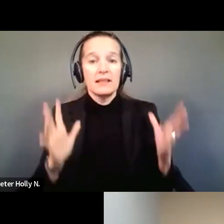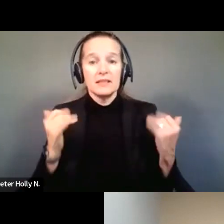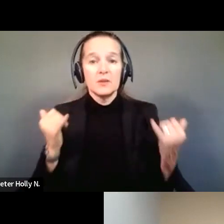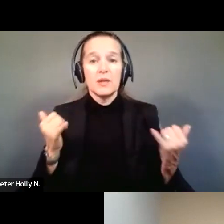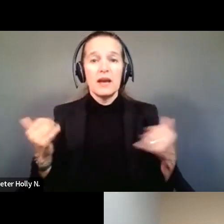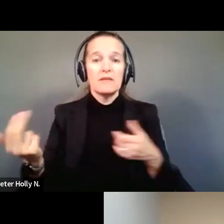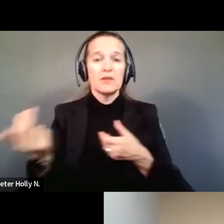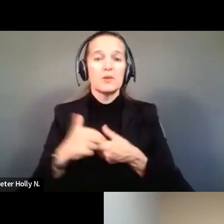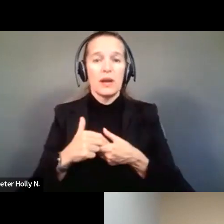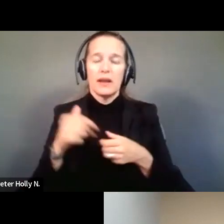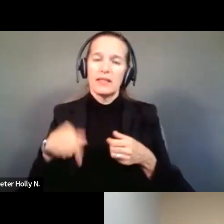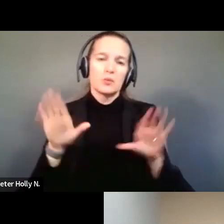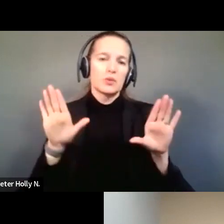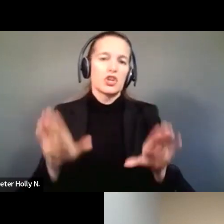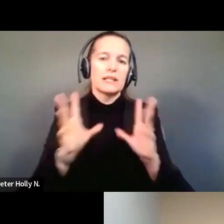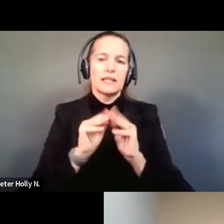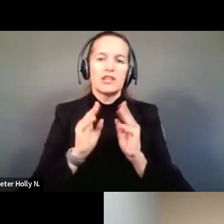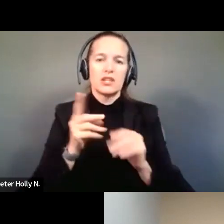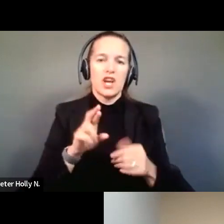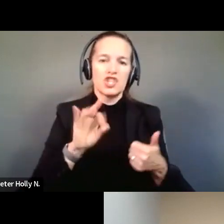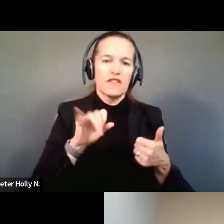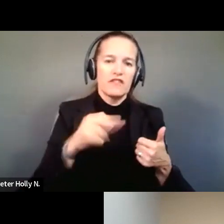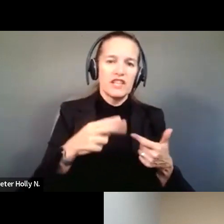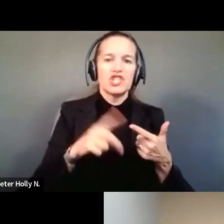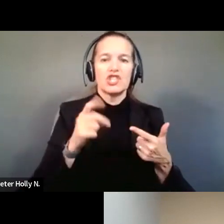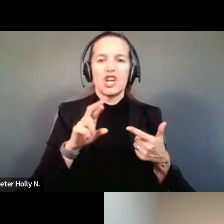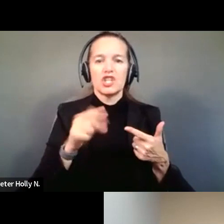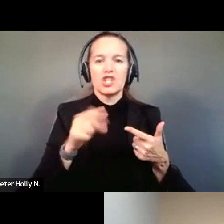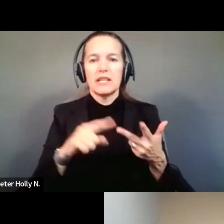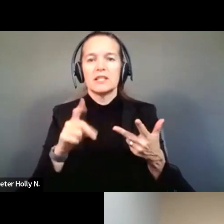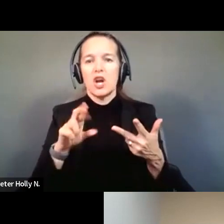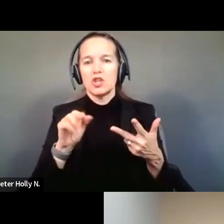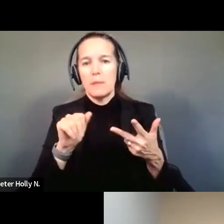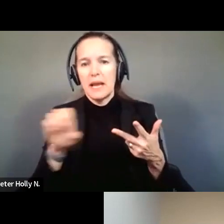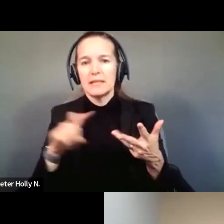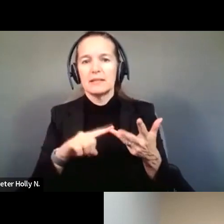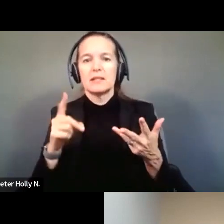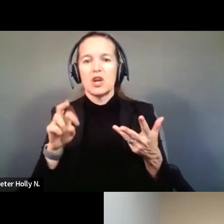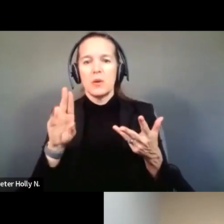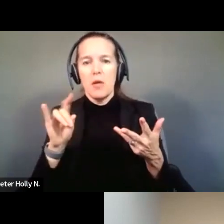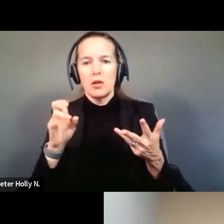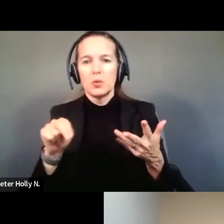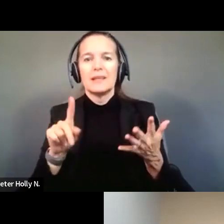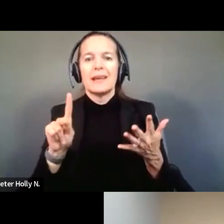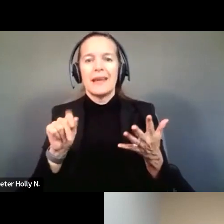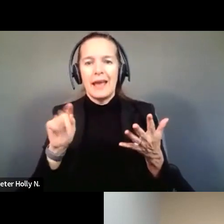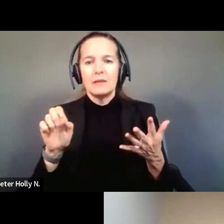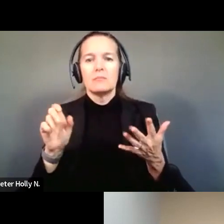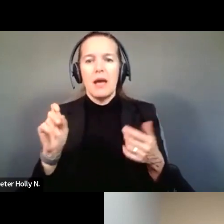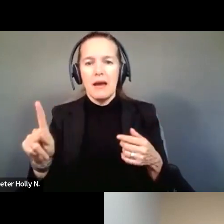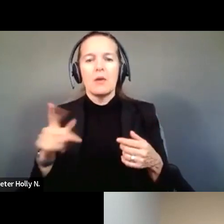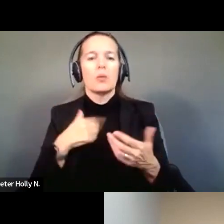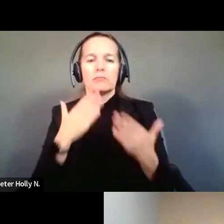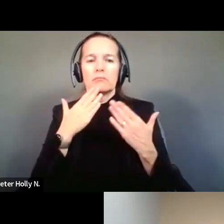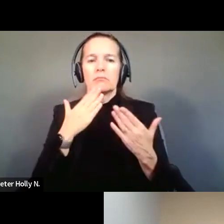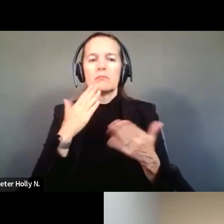today. This was really a great session. Dr. Fish, Dr. Green, Dr. Mase, Dr. Baldwin, Kate Pack, we thank you all for the